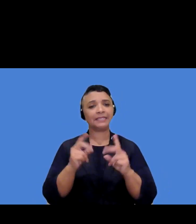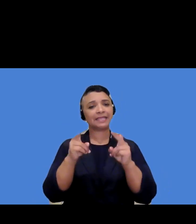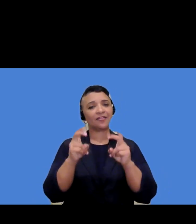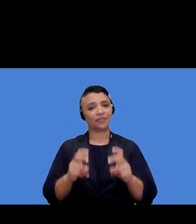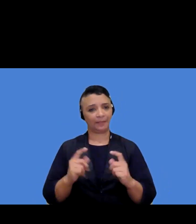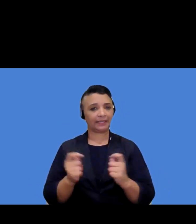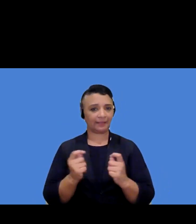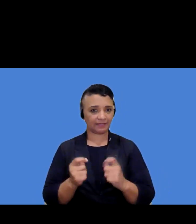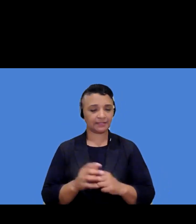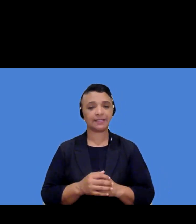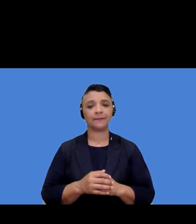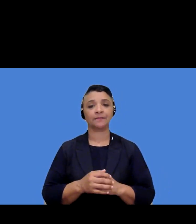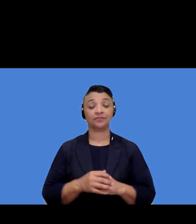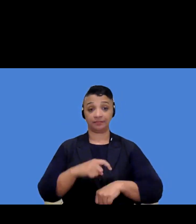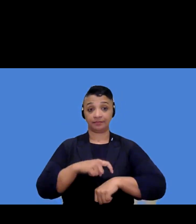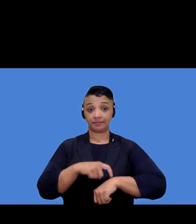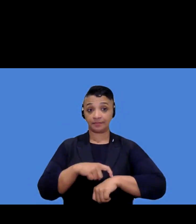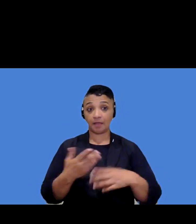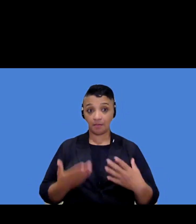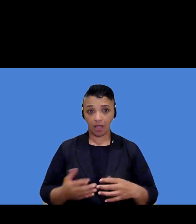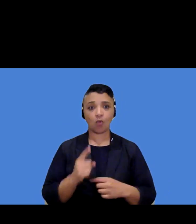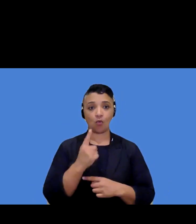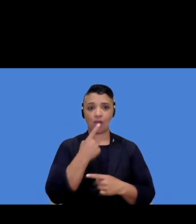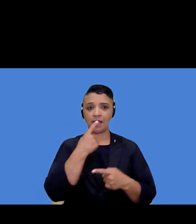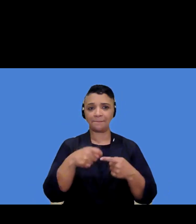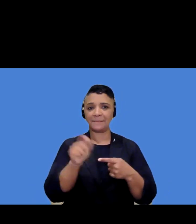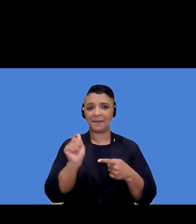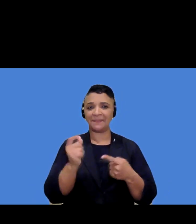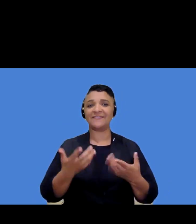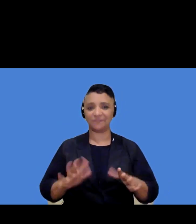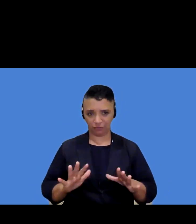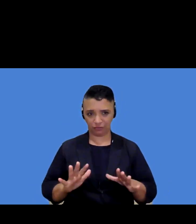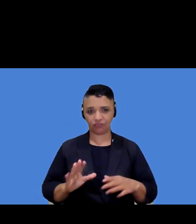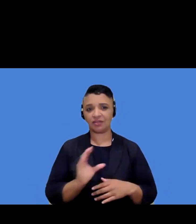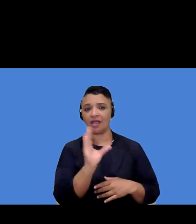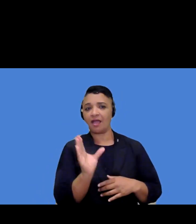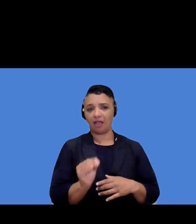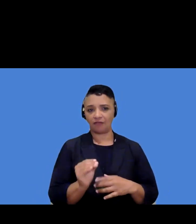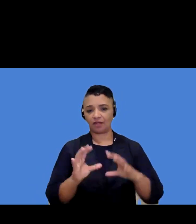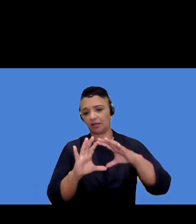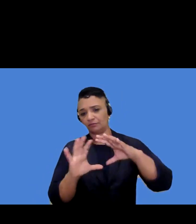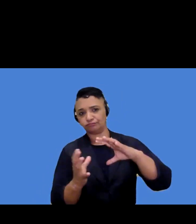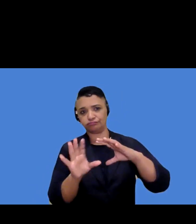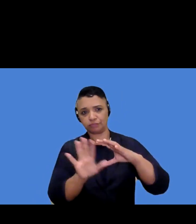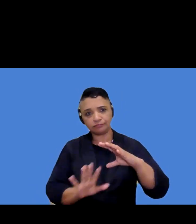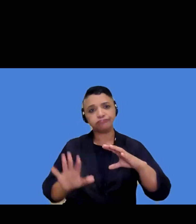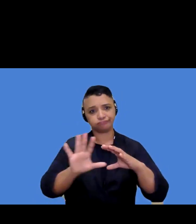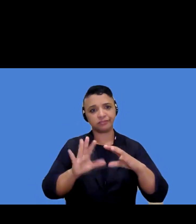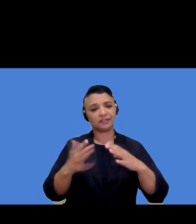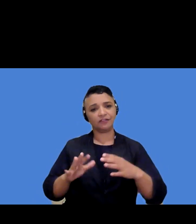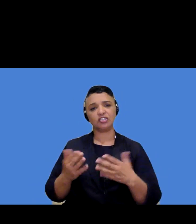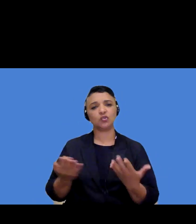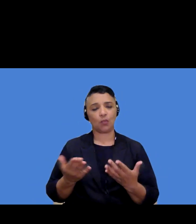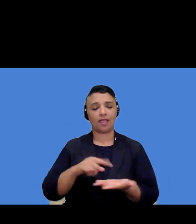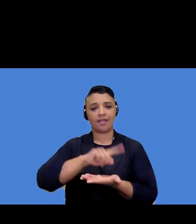this stage, one regional summit has already taken place. It happened in Nairobi, and